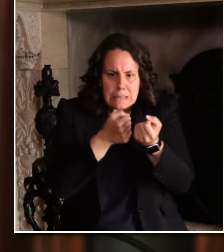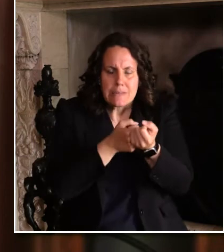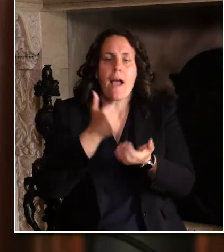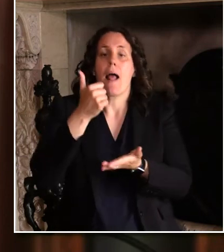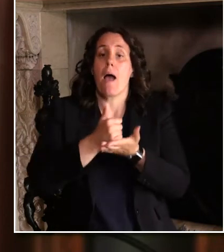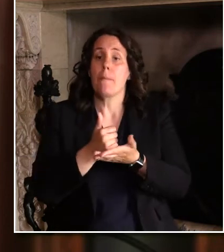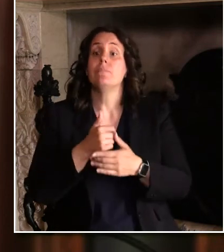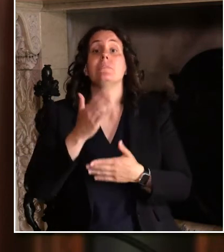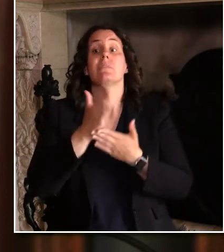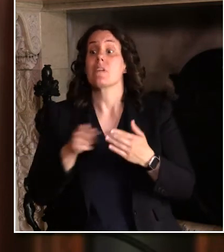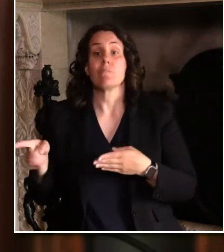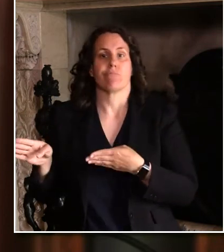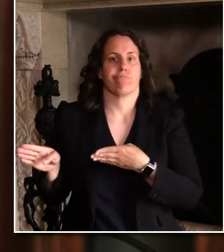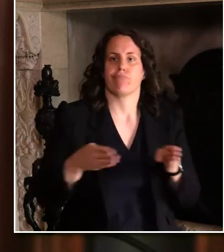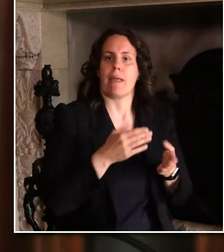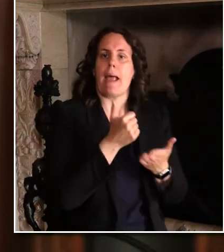that.